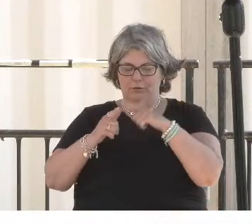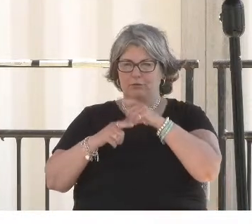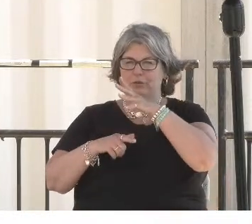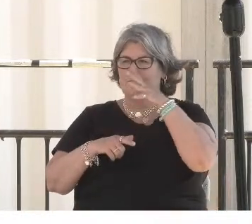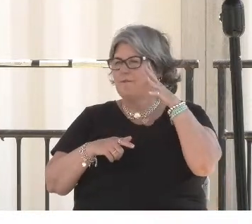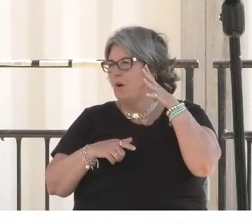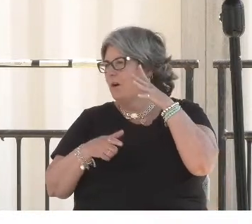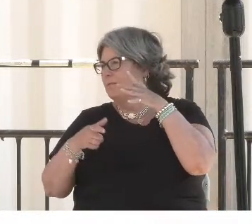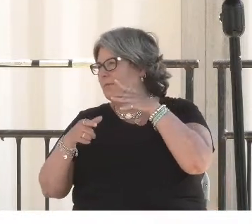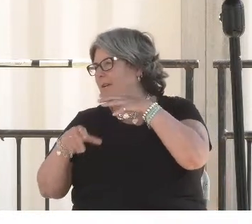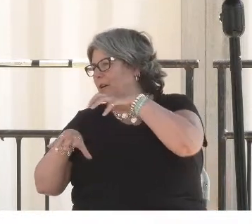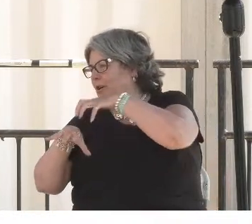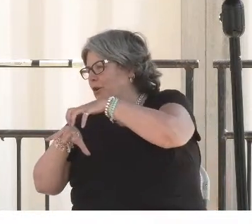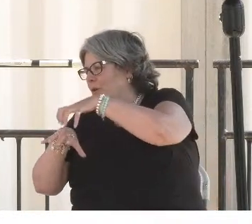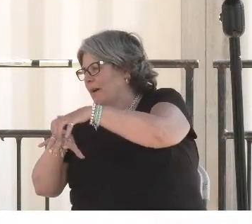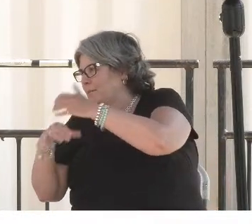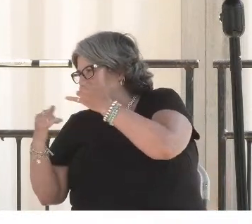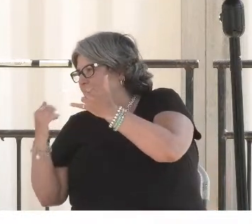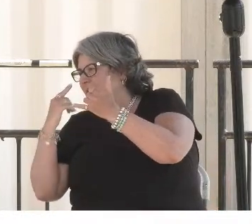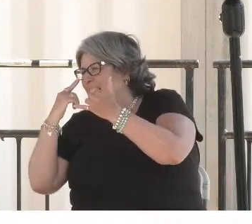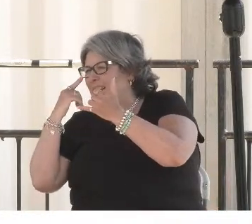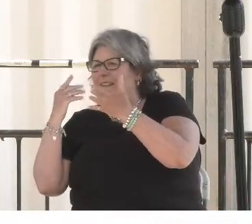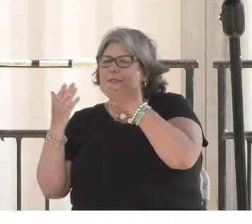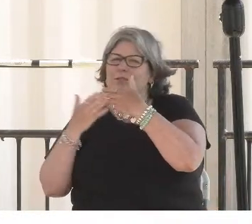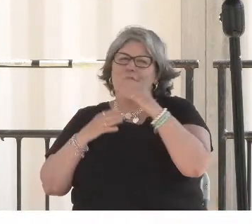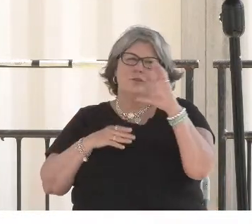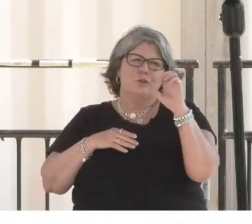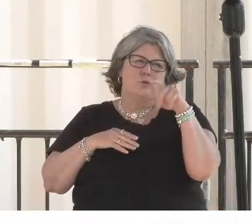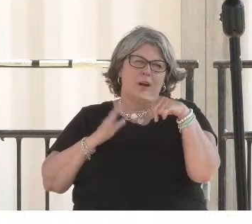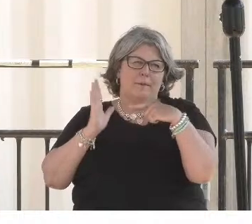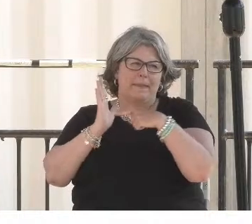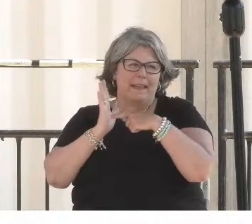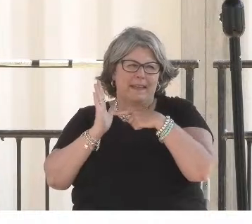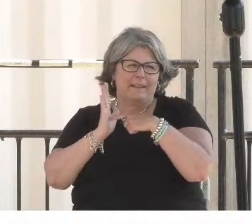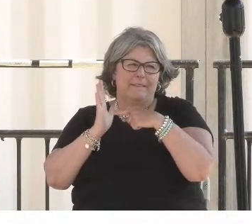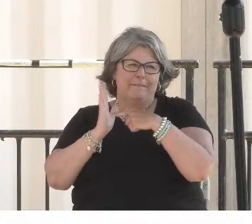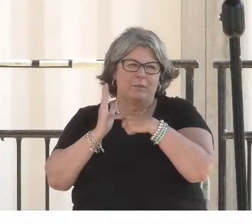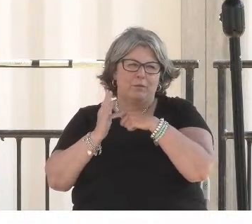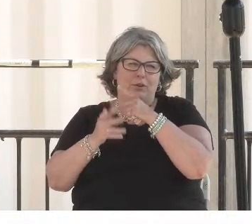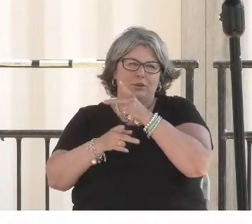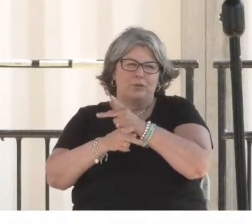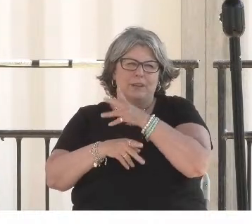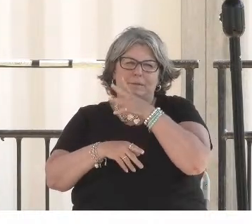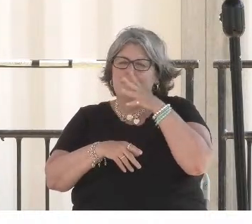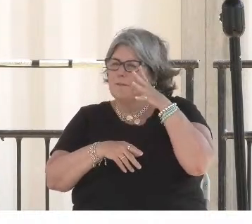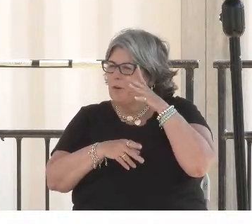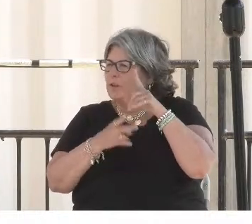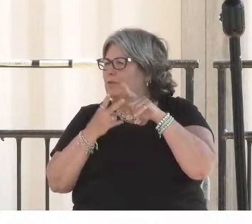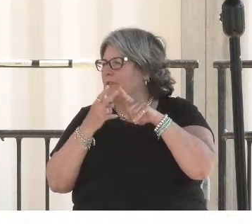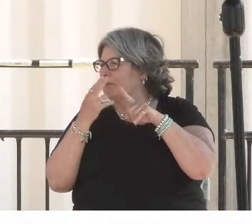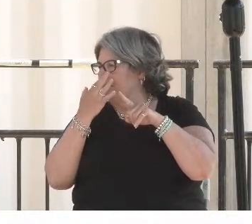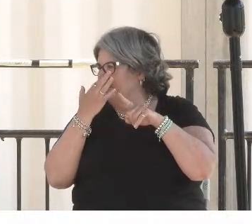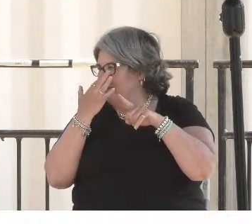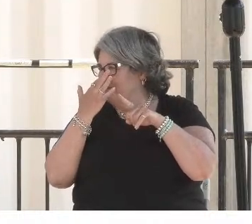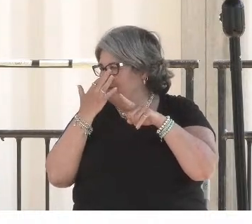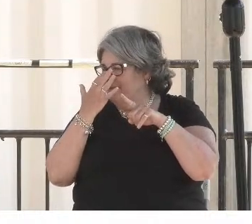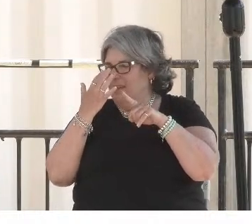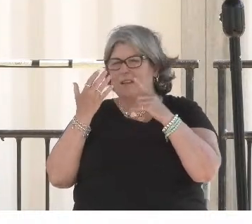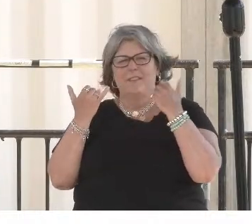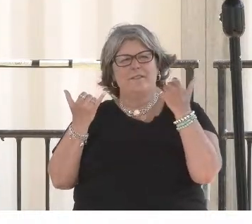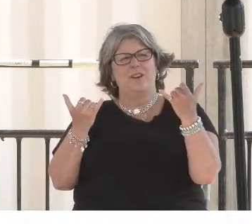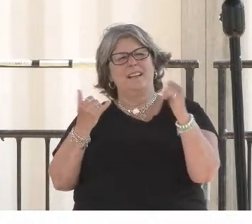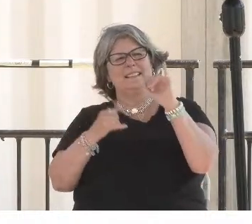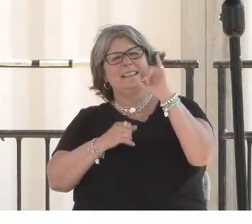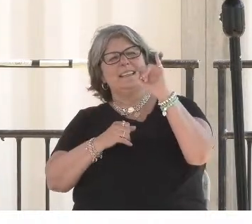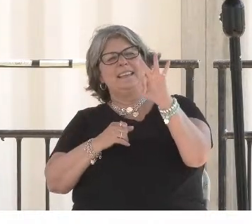They farm wine grapes today because that's a viable crop that they can afford then to keep their ranches and their farms. And so for us, it was like, if